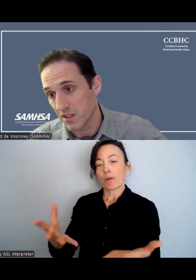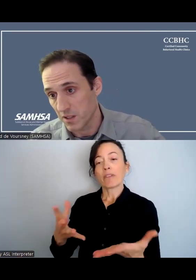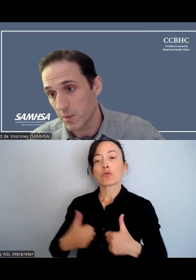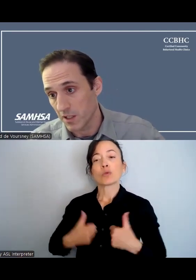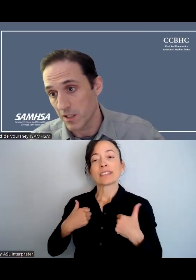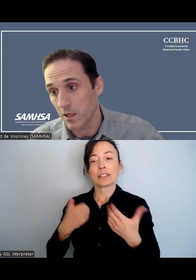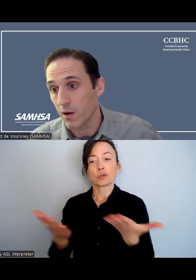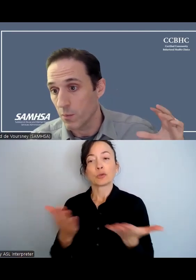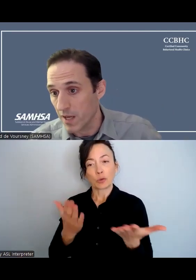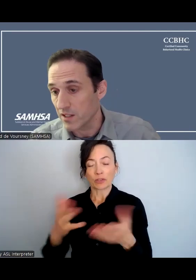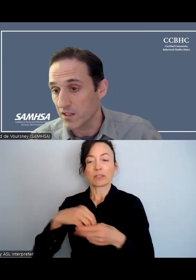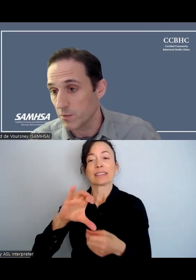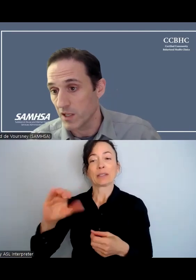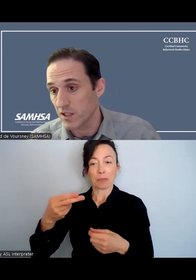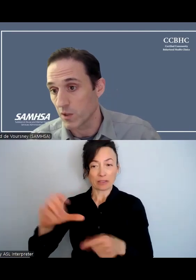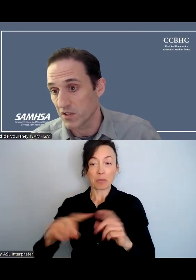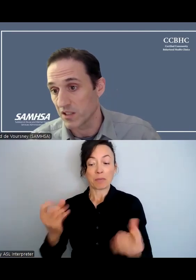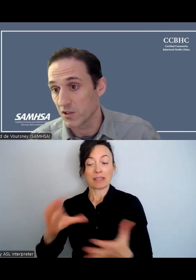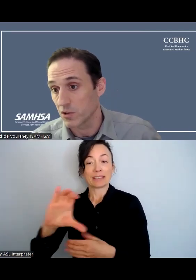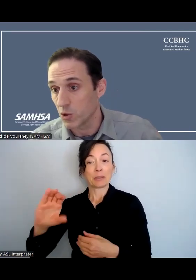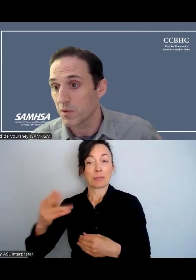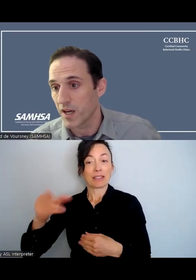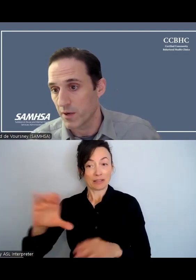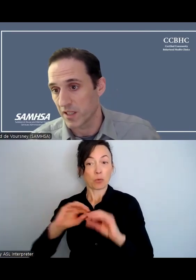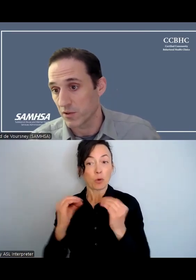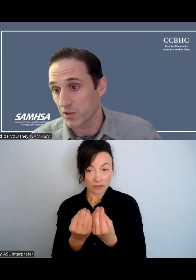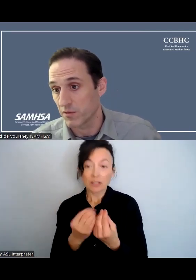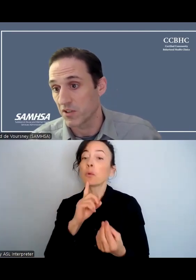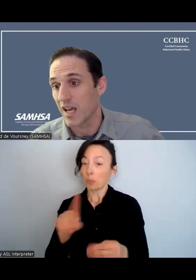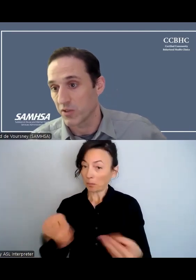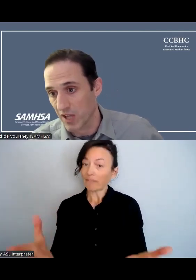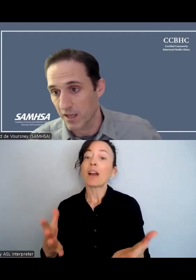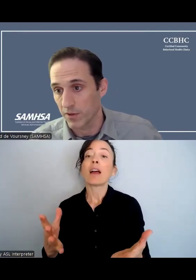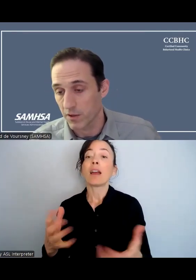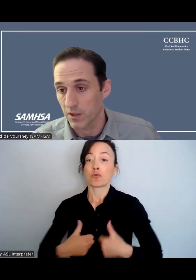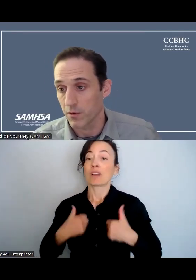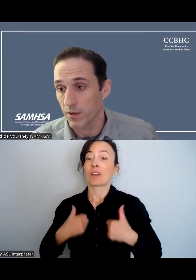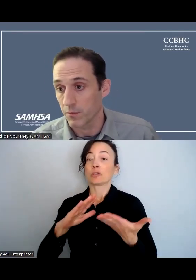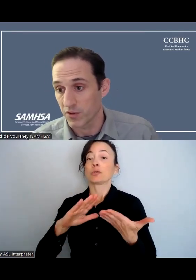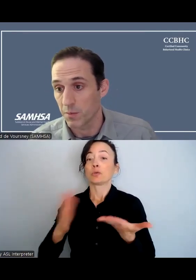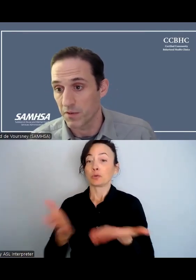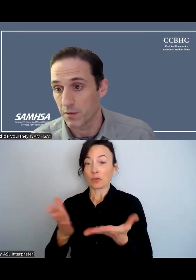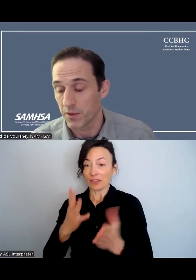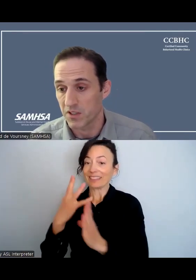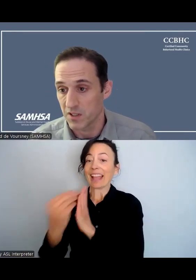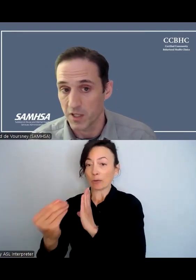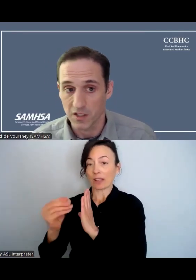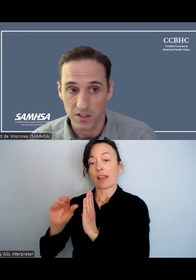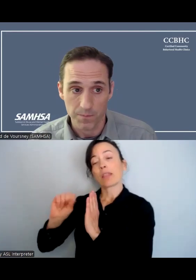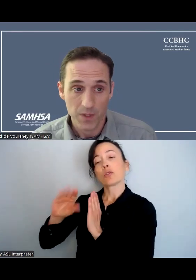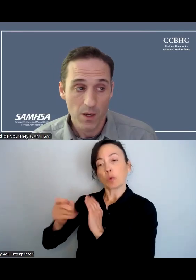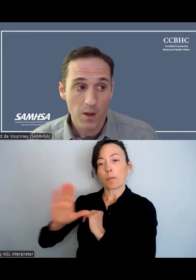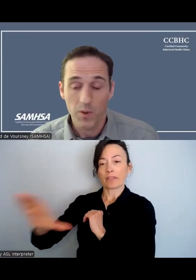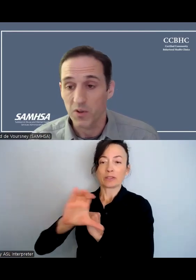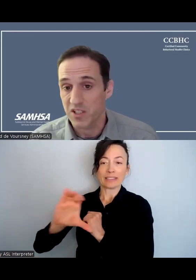part of the CCBHC, although many CCBHC organizations do provide residential services outside of the scope of their